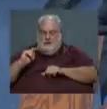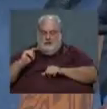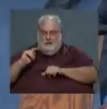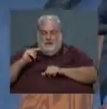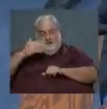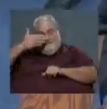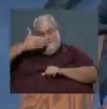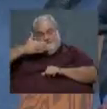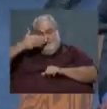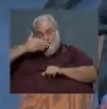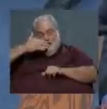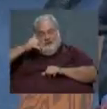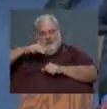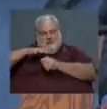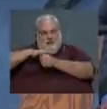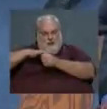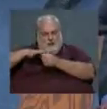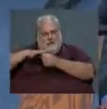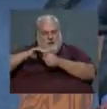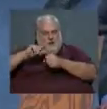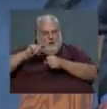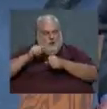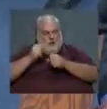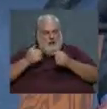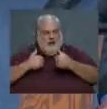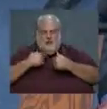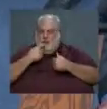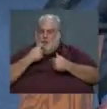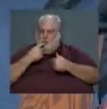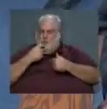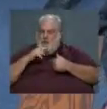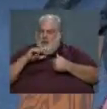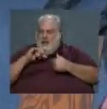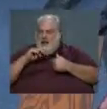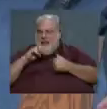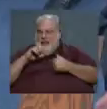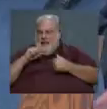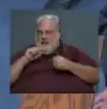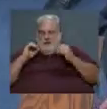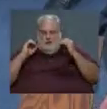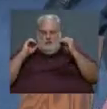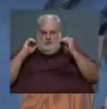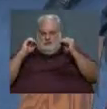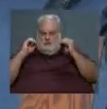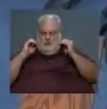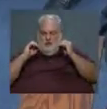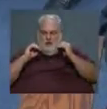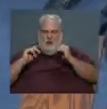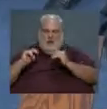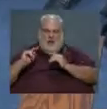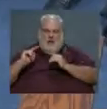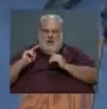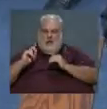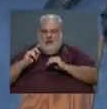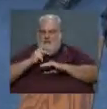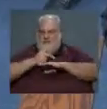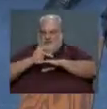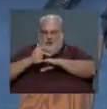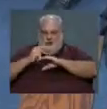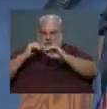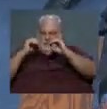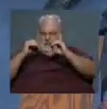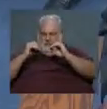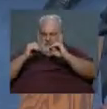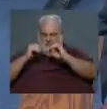you is the area that just has red lines around it without any type of parking depicted